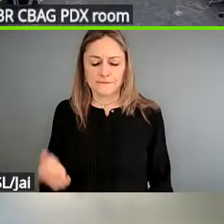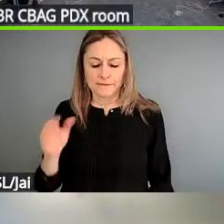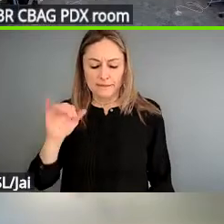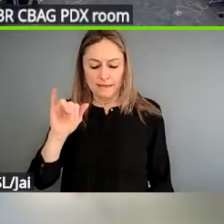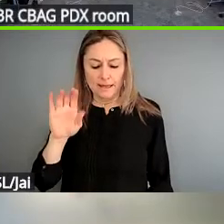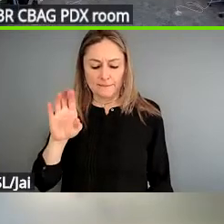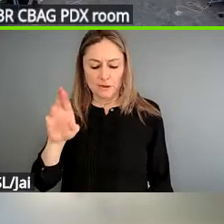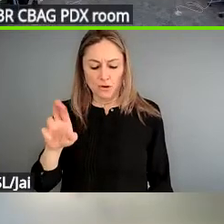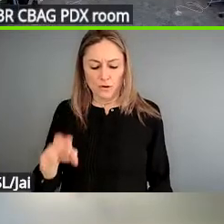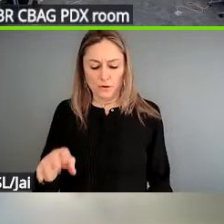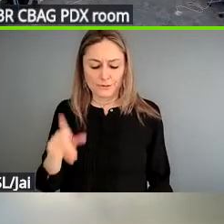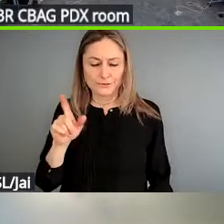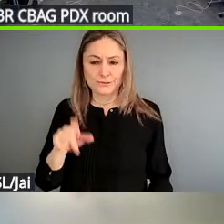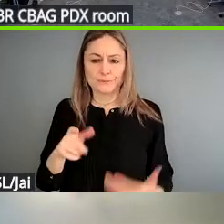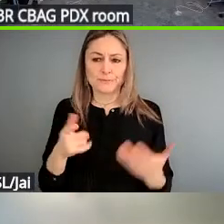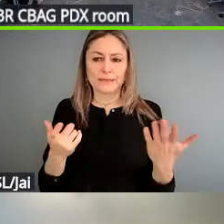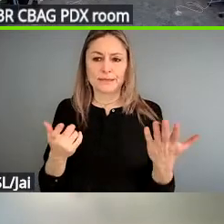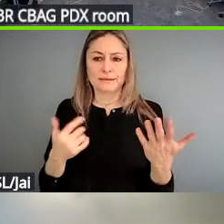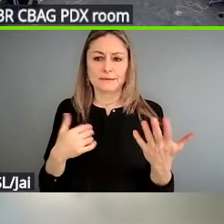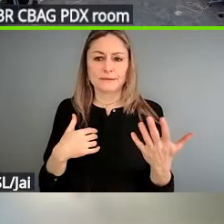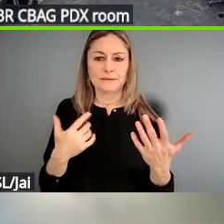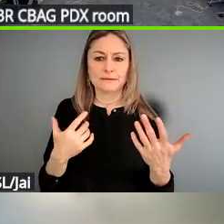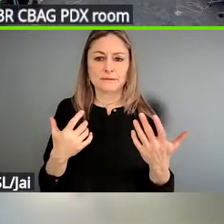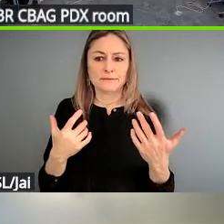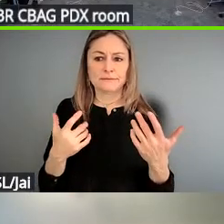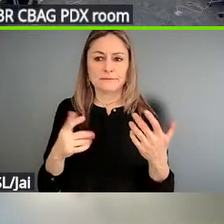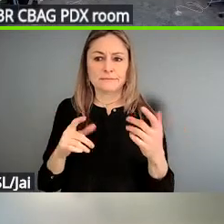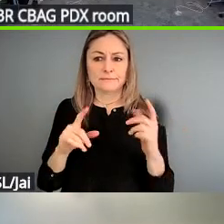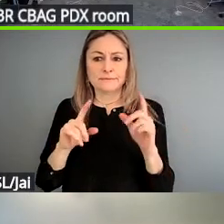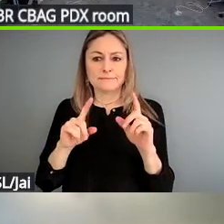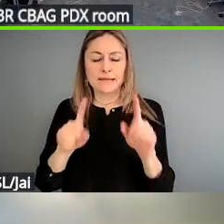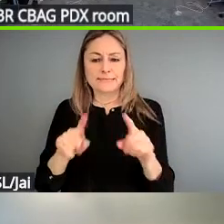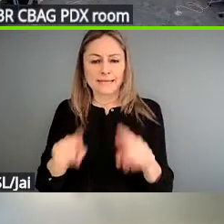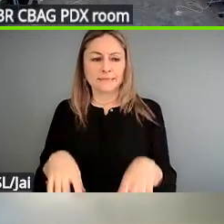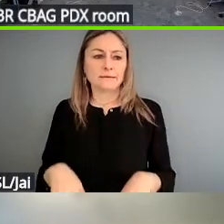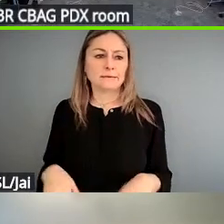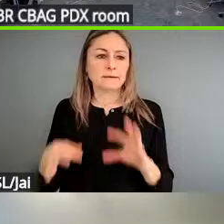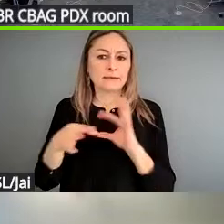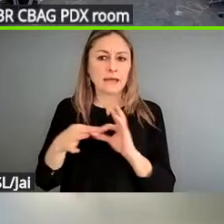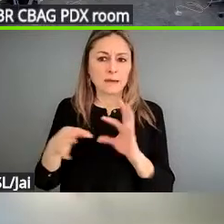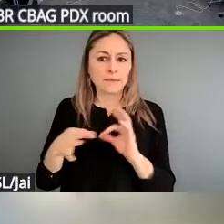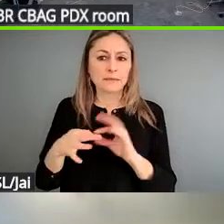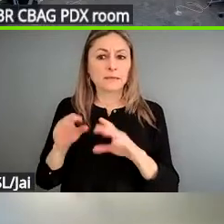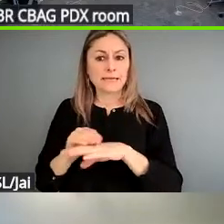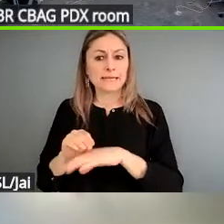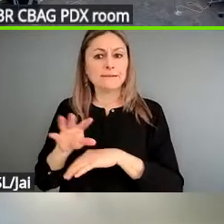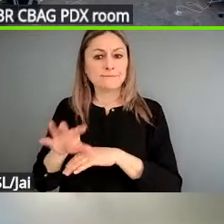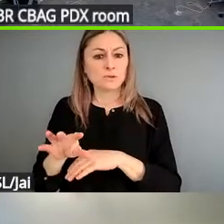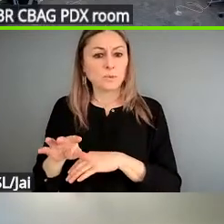should be attending and commenting and doing, influencing